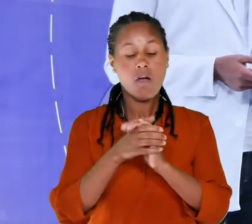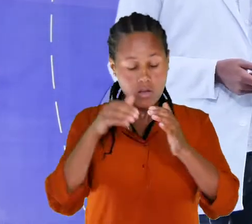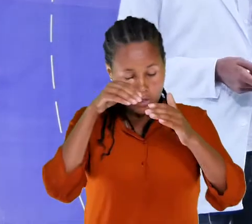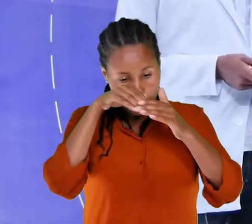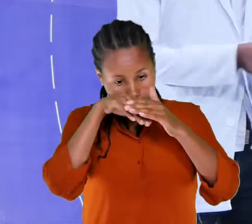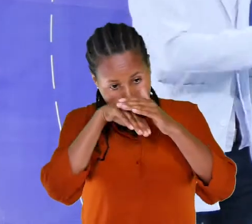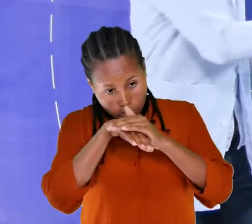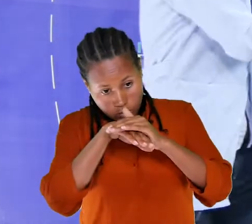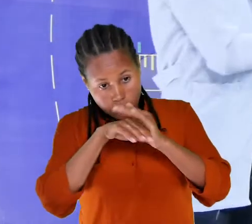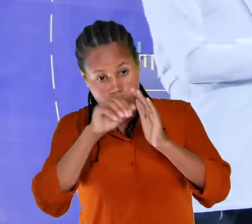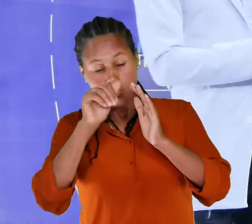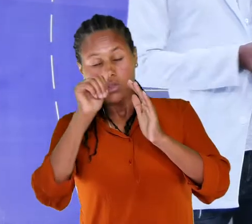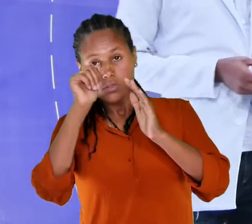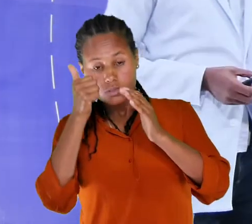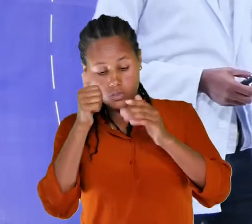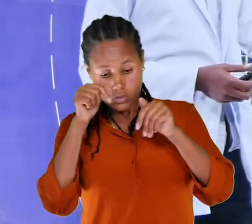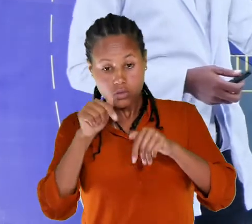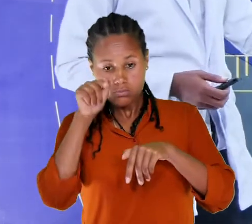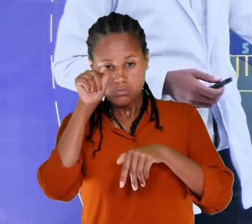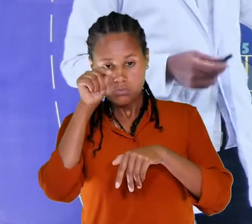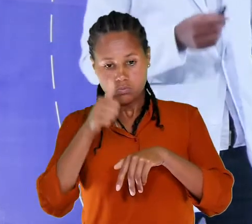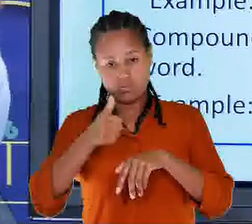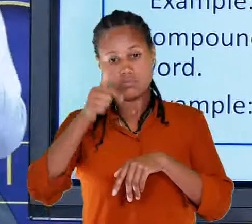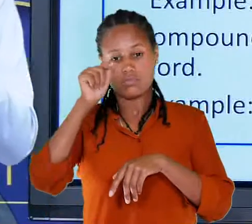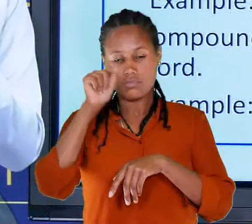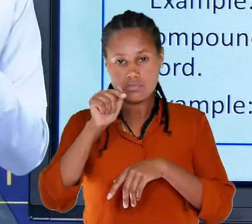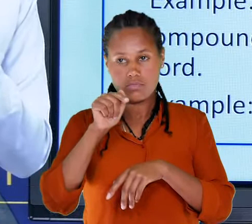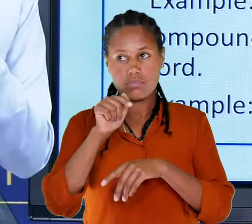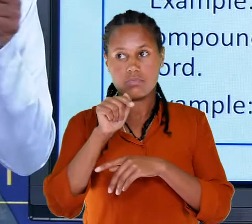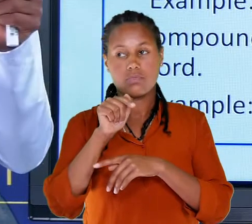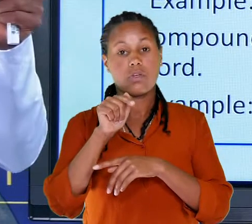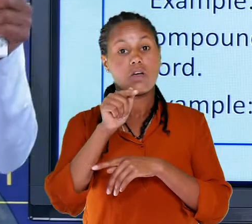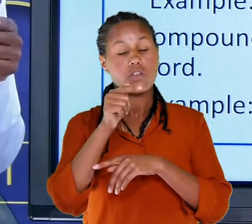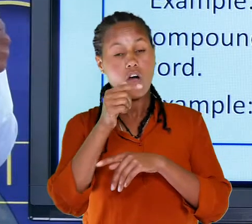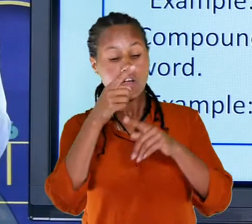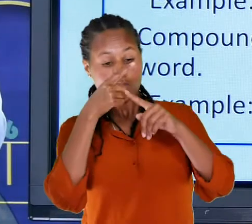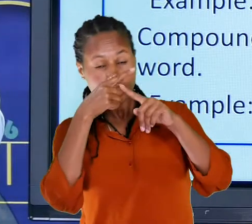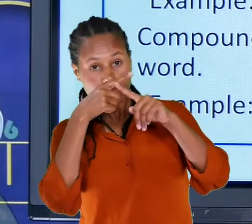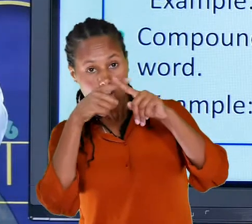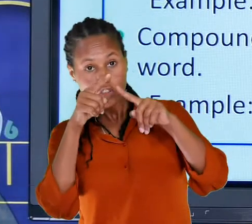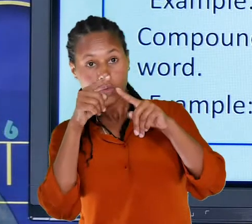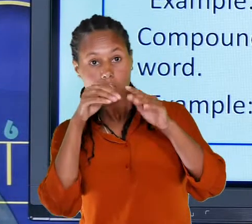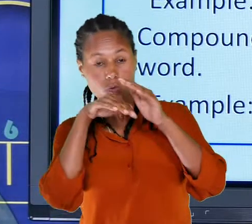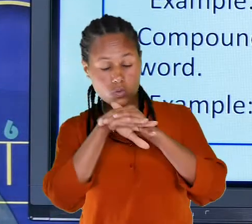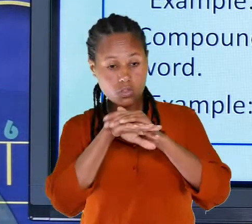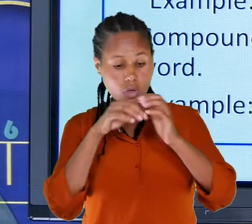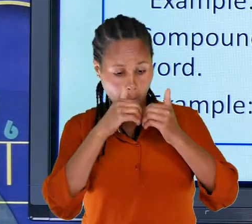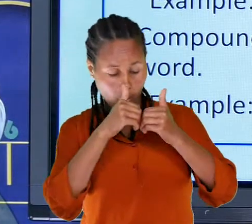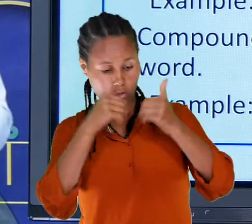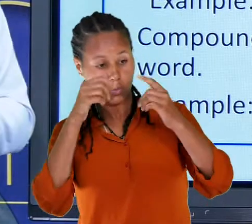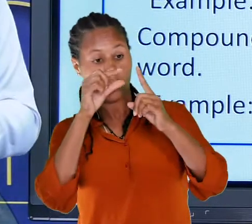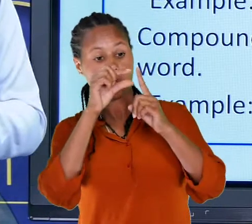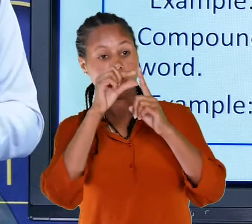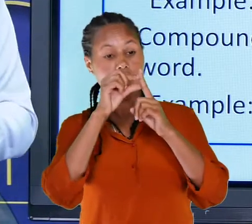And also another point we learned here is the difference between separate words and